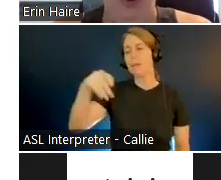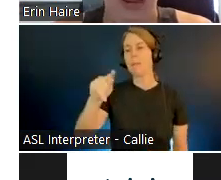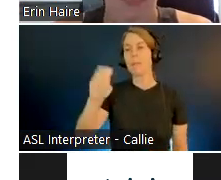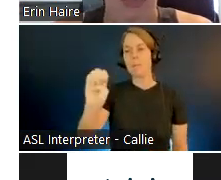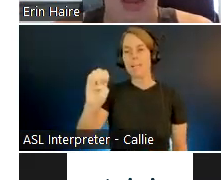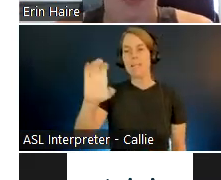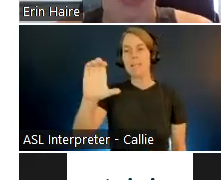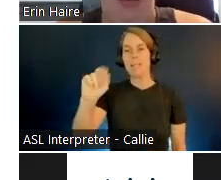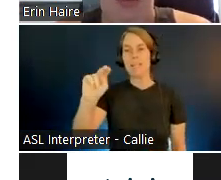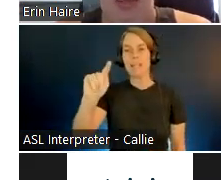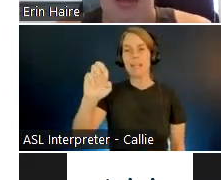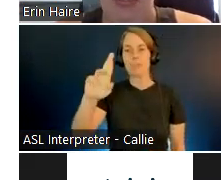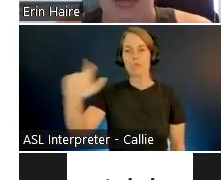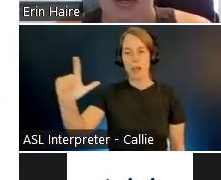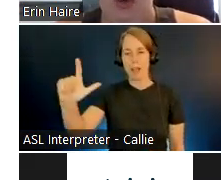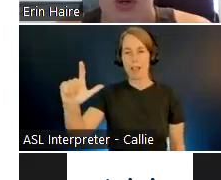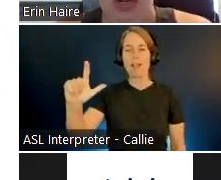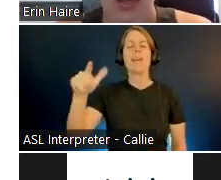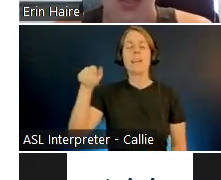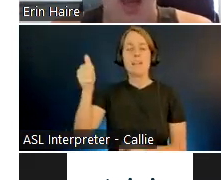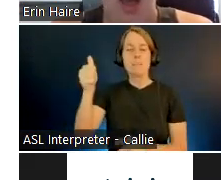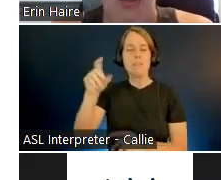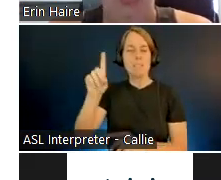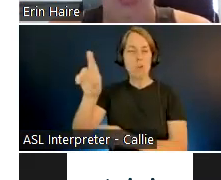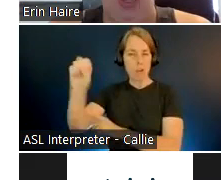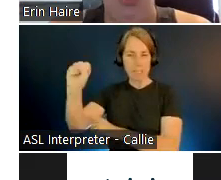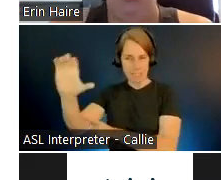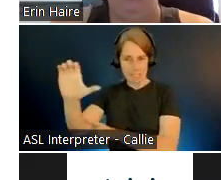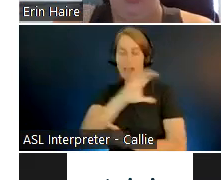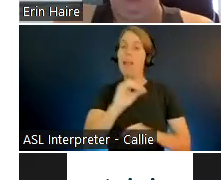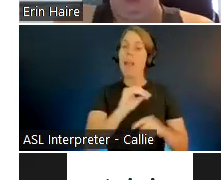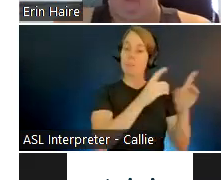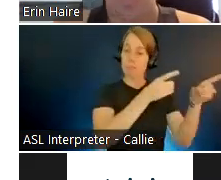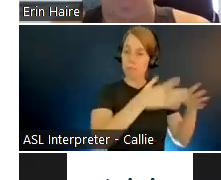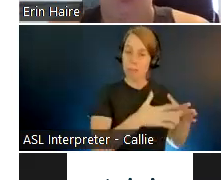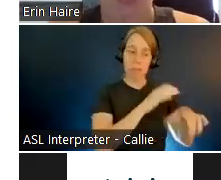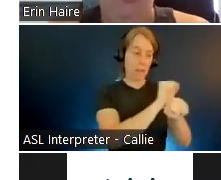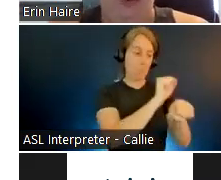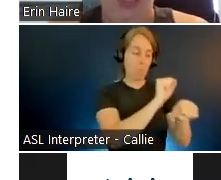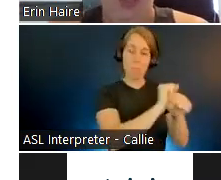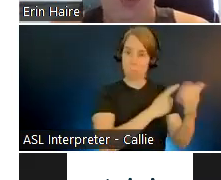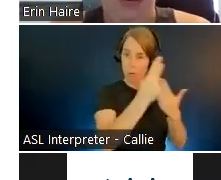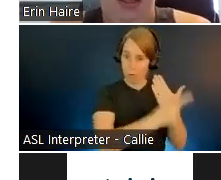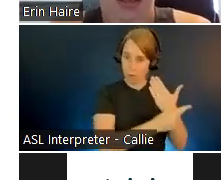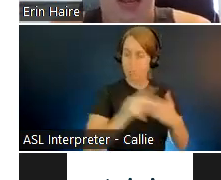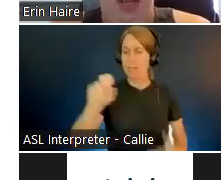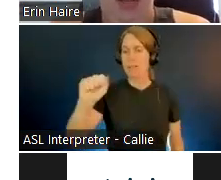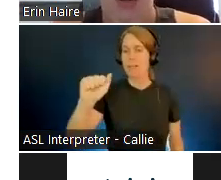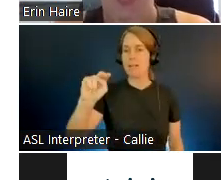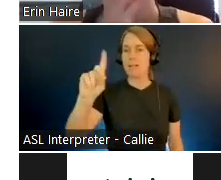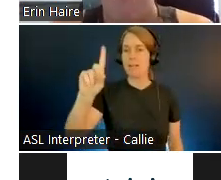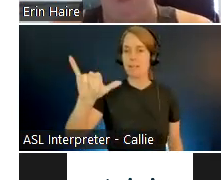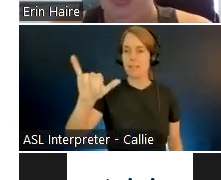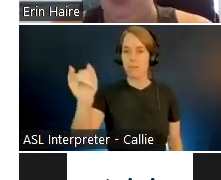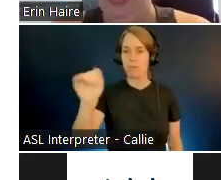Employment Programs at ABLE South Carolina, Sandy Jordan, here to talk to you today about the role of vocational rehabilitation.